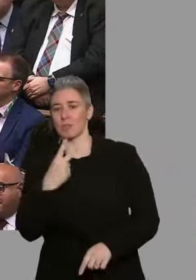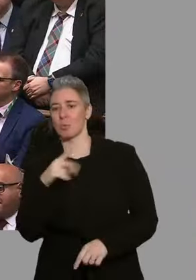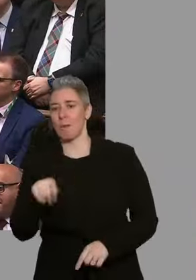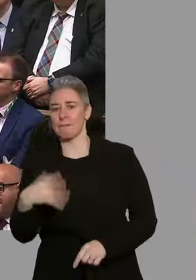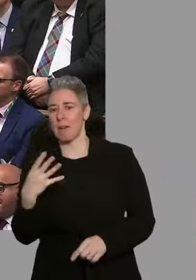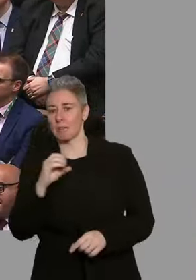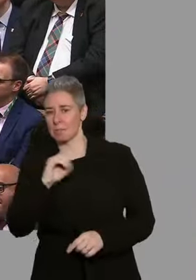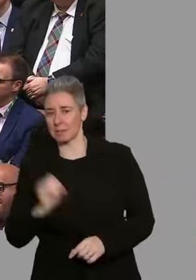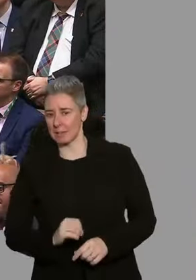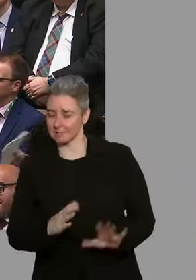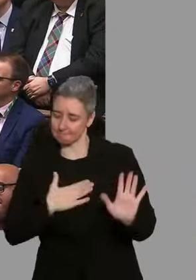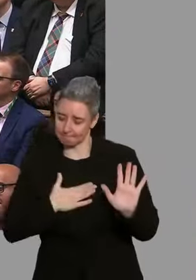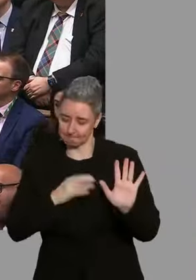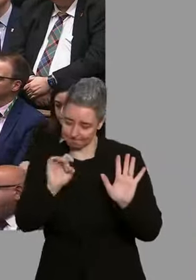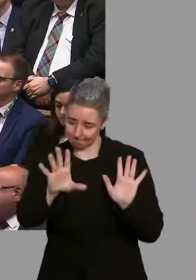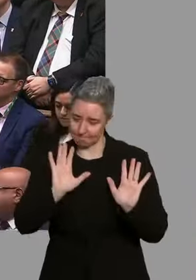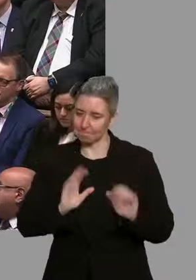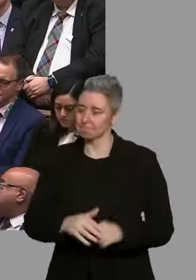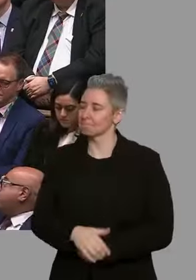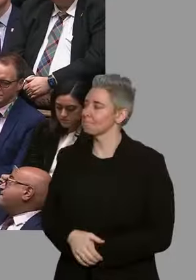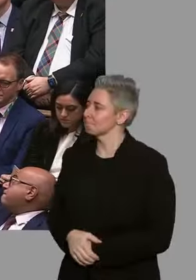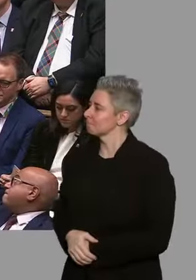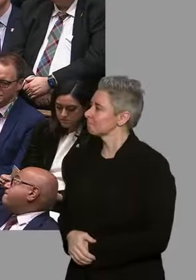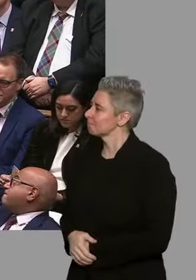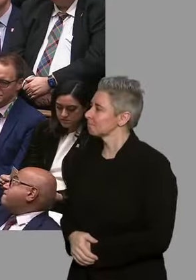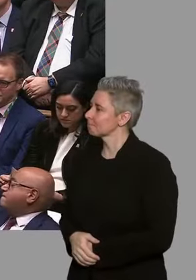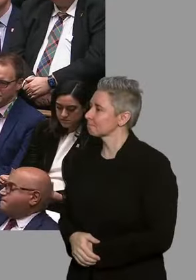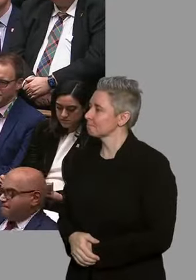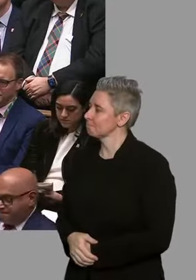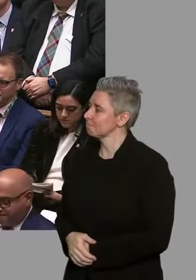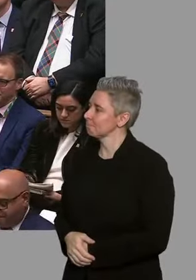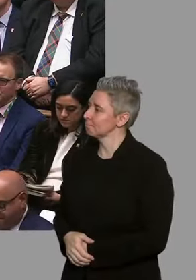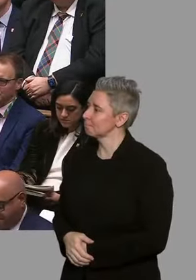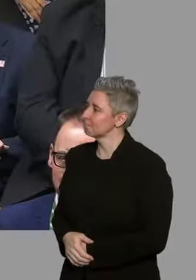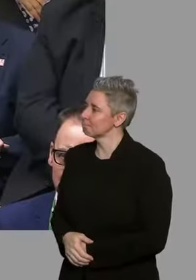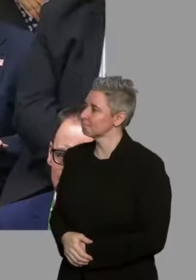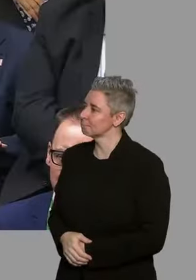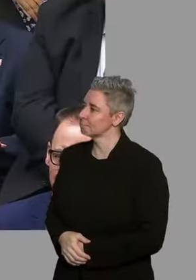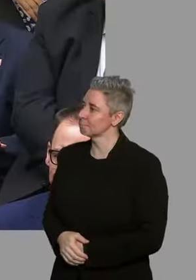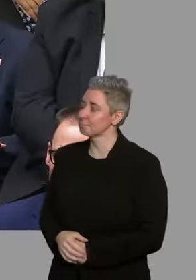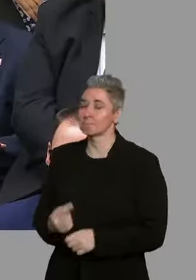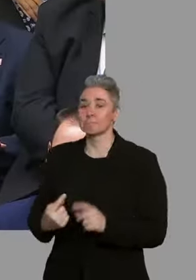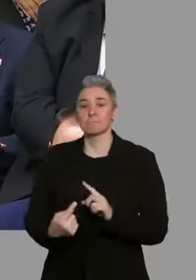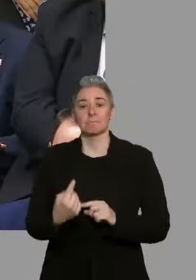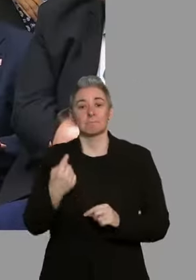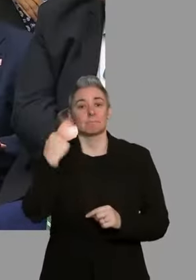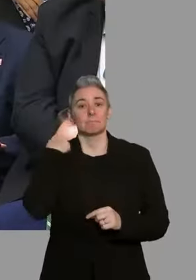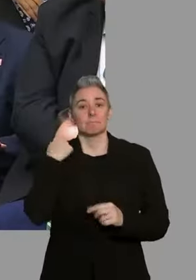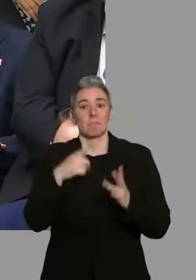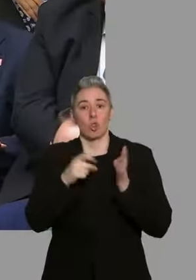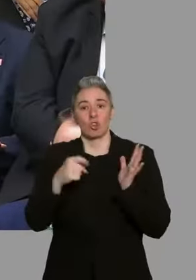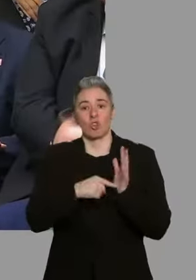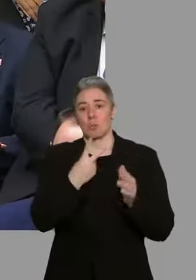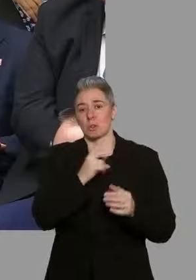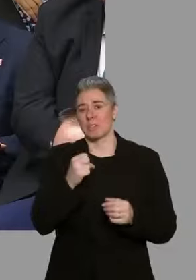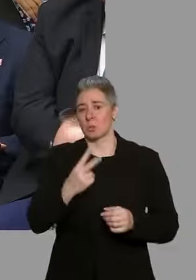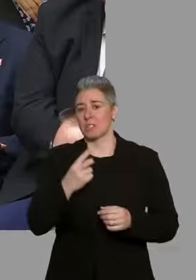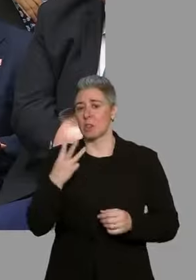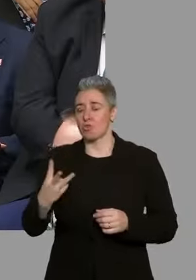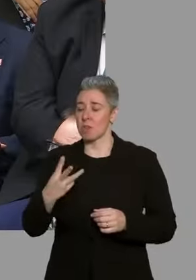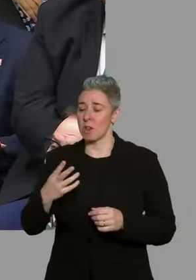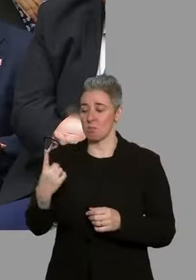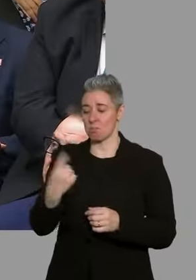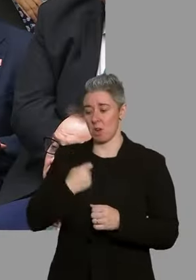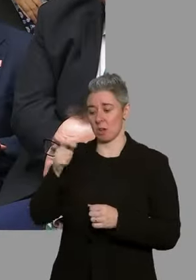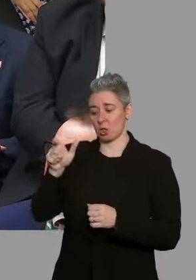received the shattering news that at 43 he had motor neuron disease. Since then, he has set up the Mark Somerville Foundation